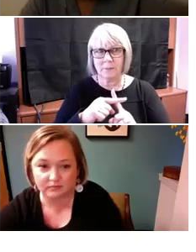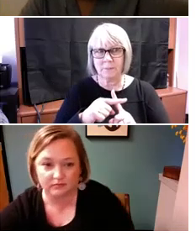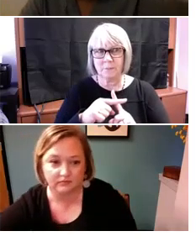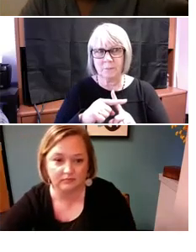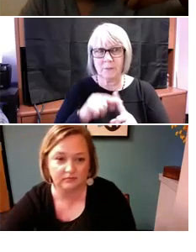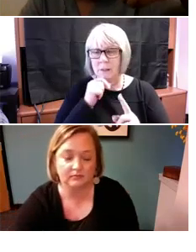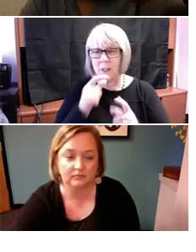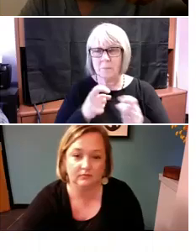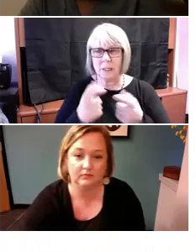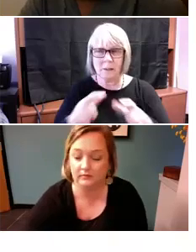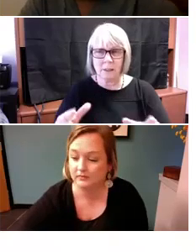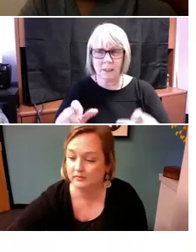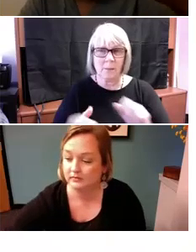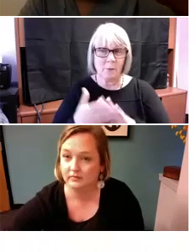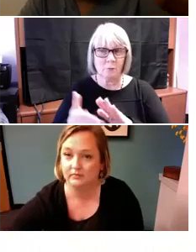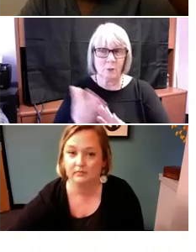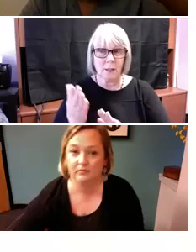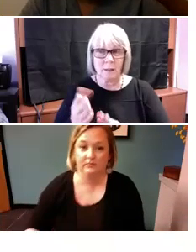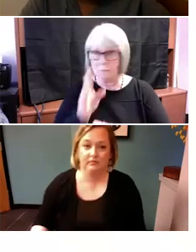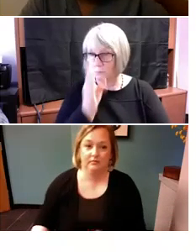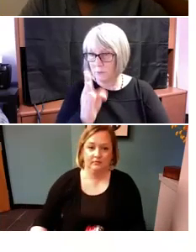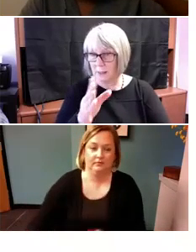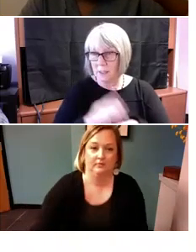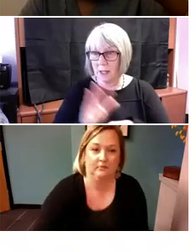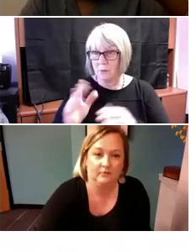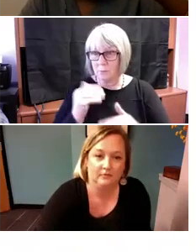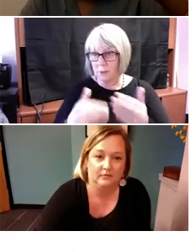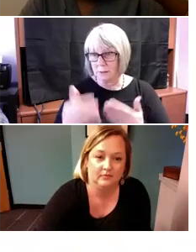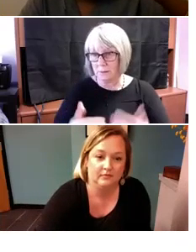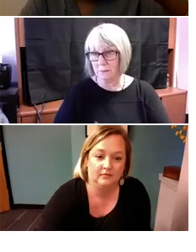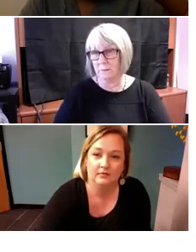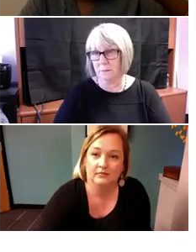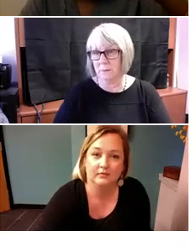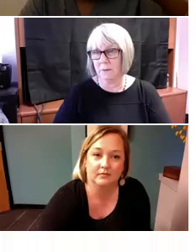language. It can run directly on your processor.